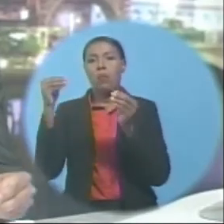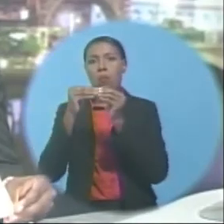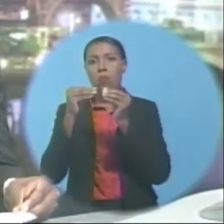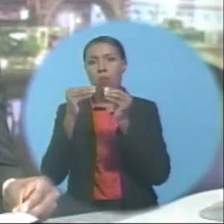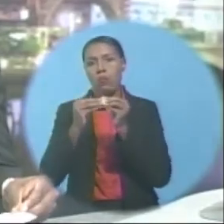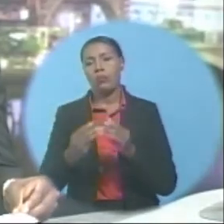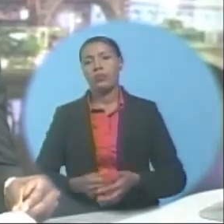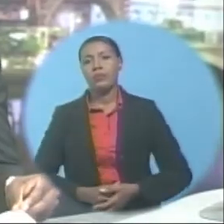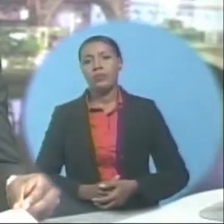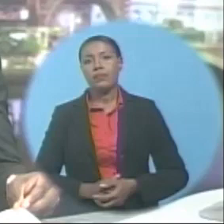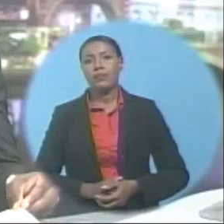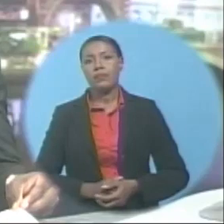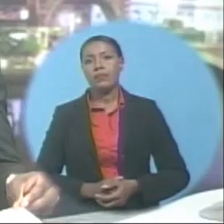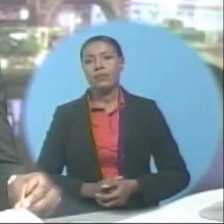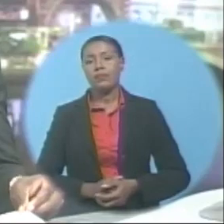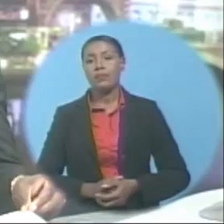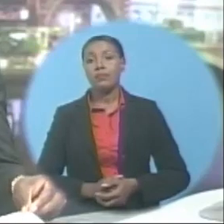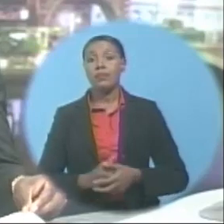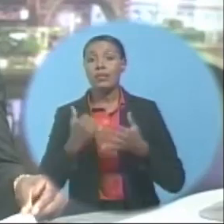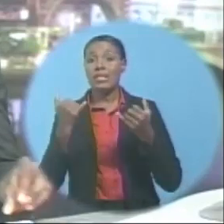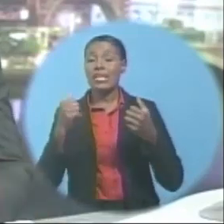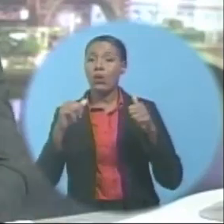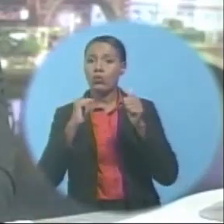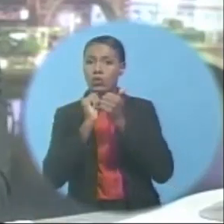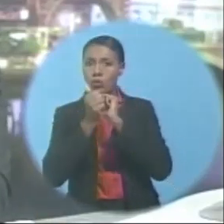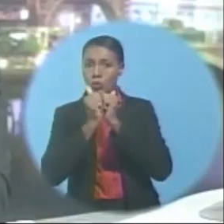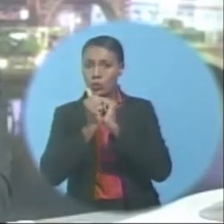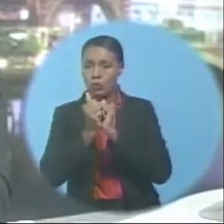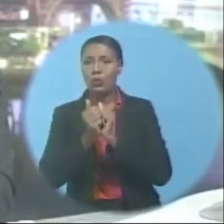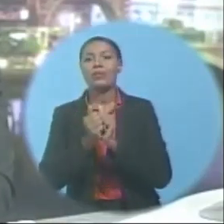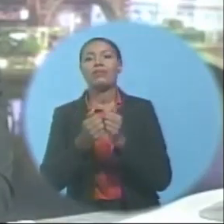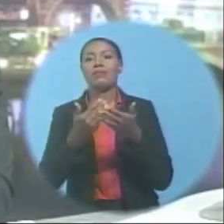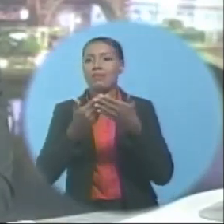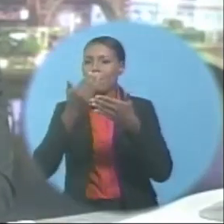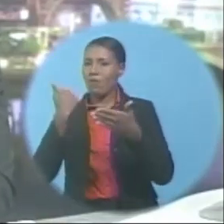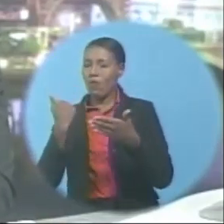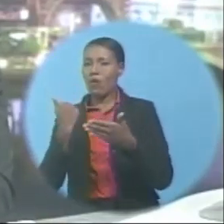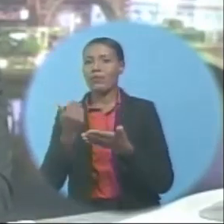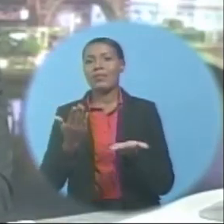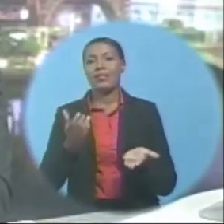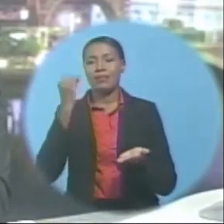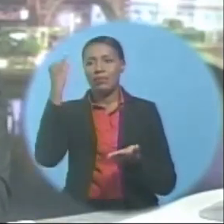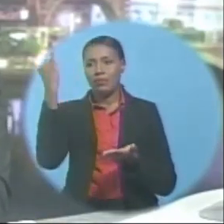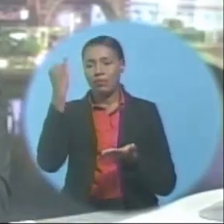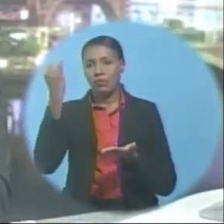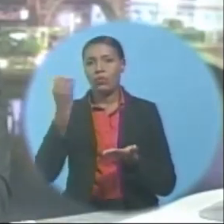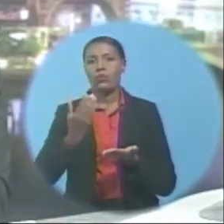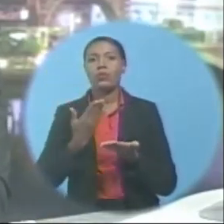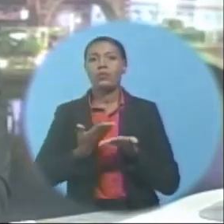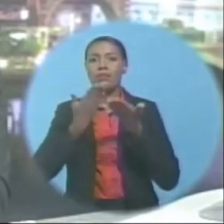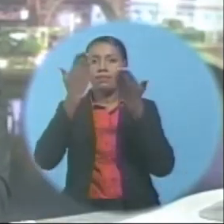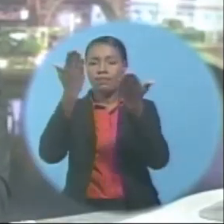year. A peek into the world of sports is just ahead, but before we get there, here's a tip from Cooperators General Insurance.